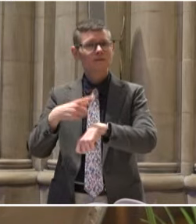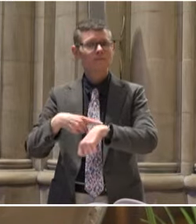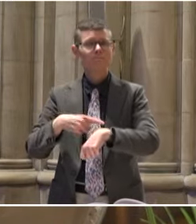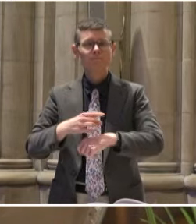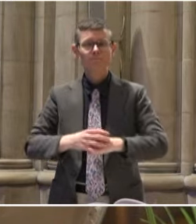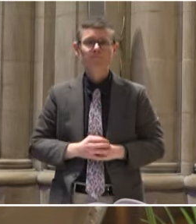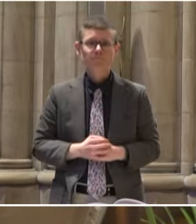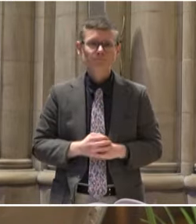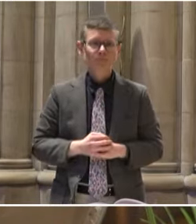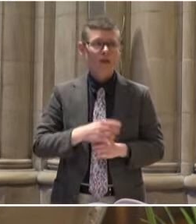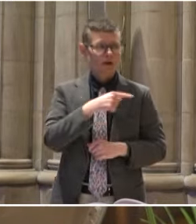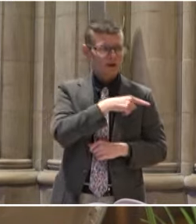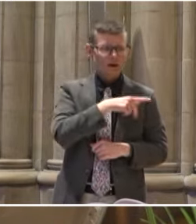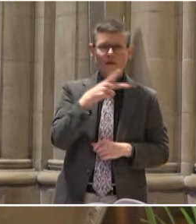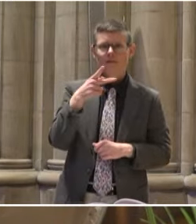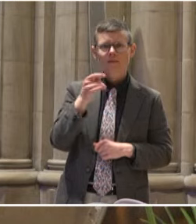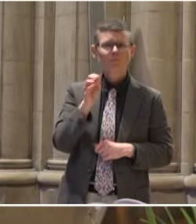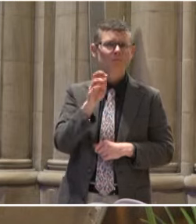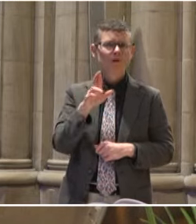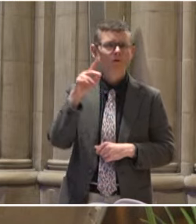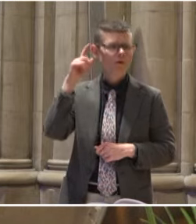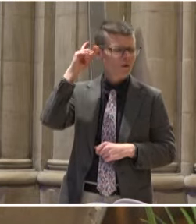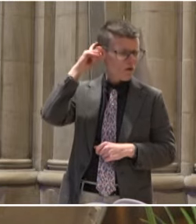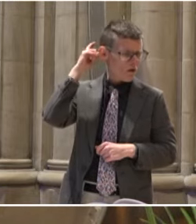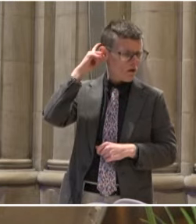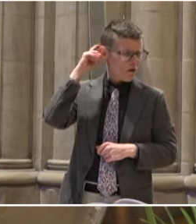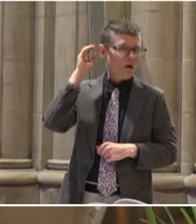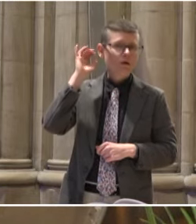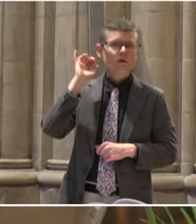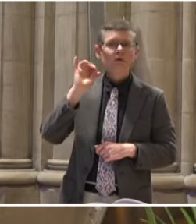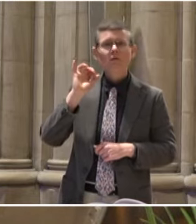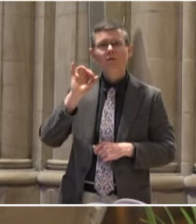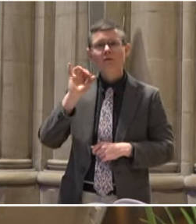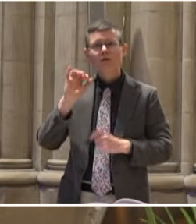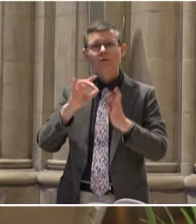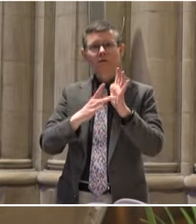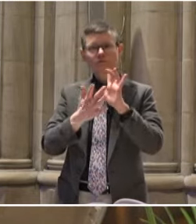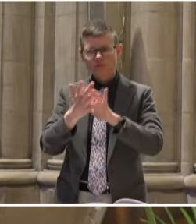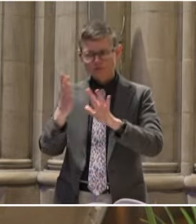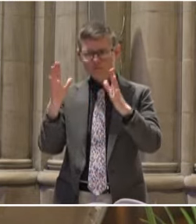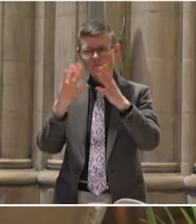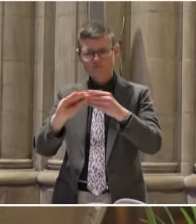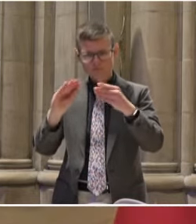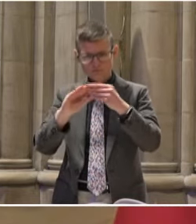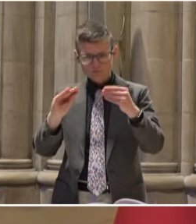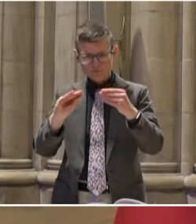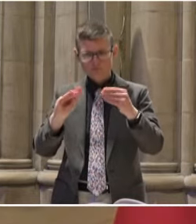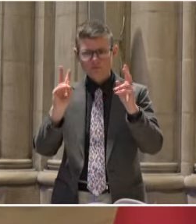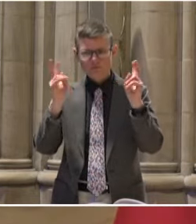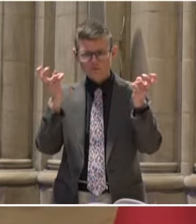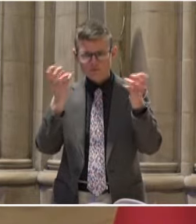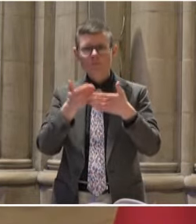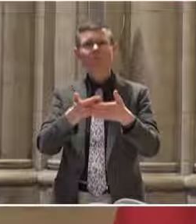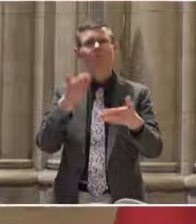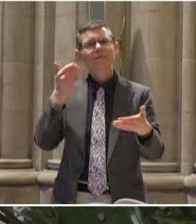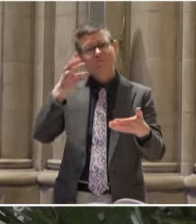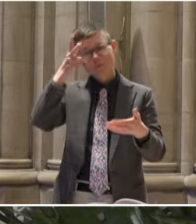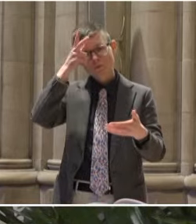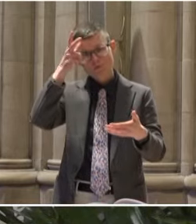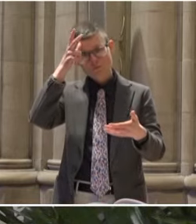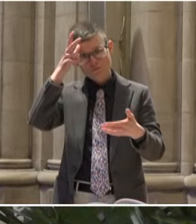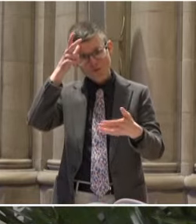Then Peter remembered that Jesus had said to him, "Before the cock crows